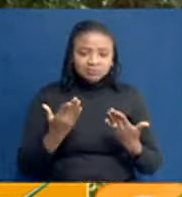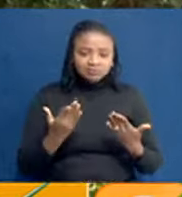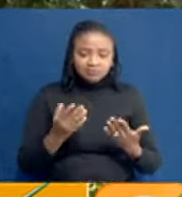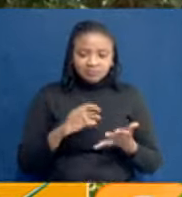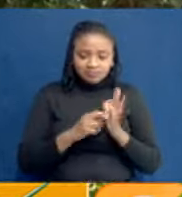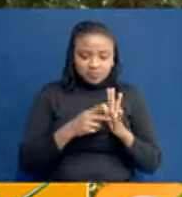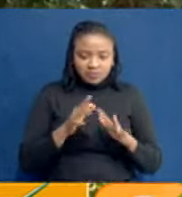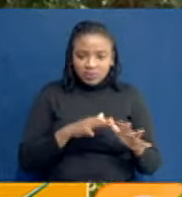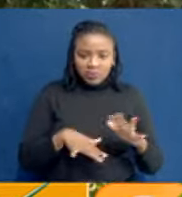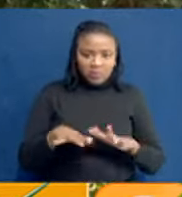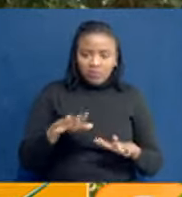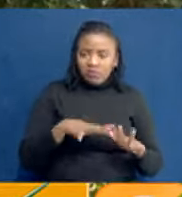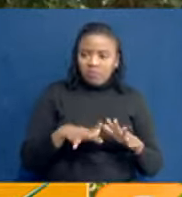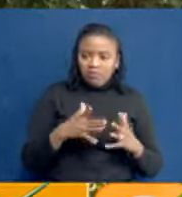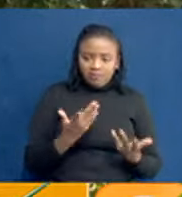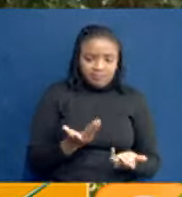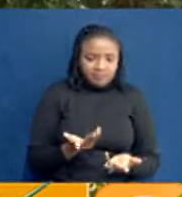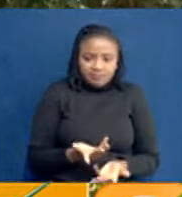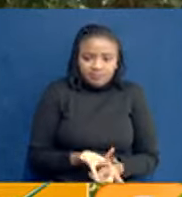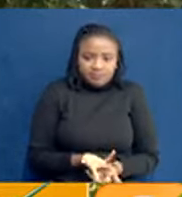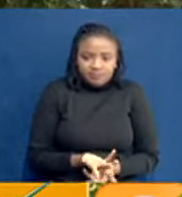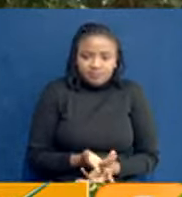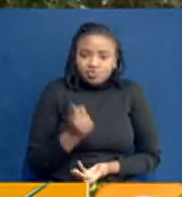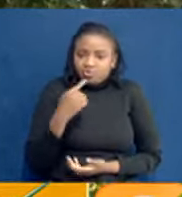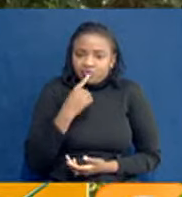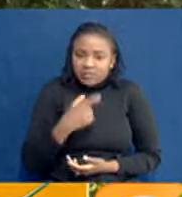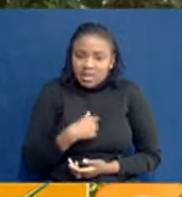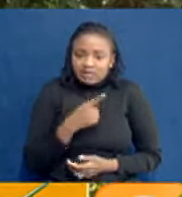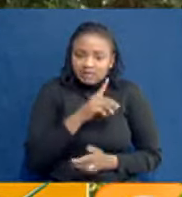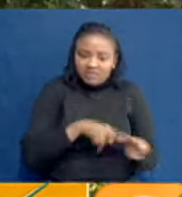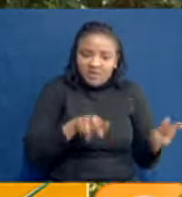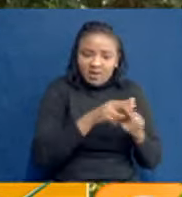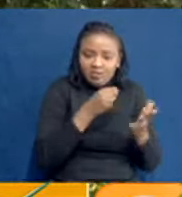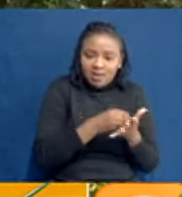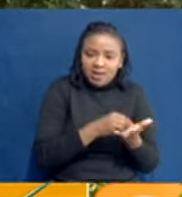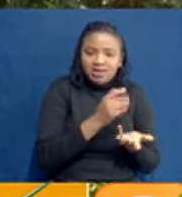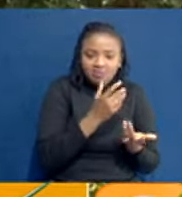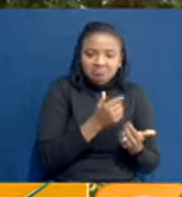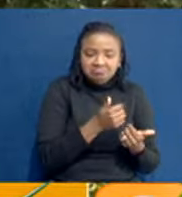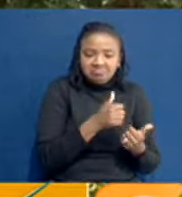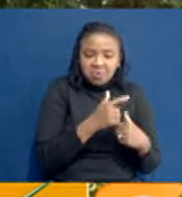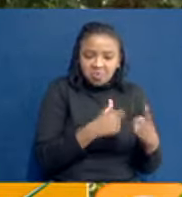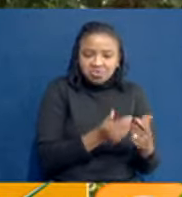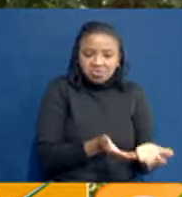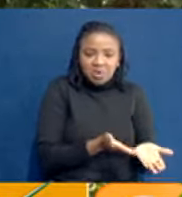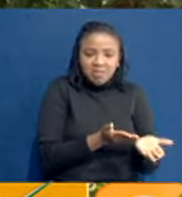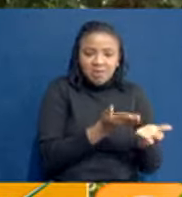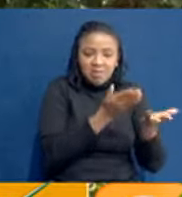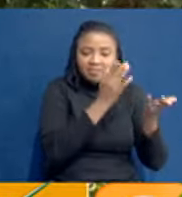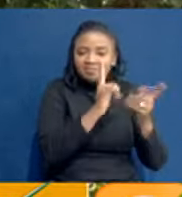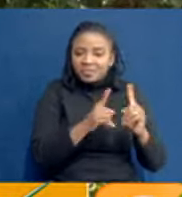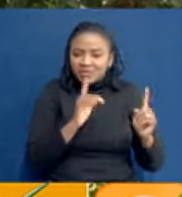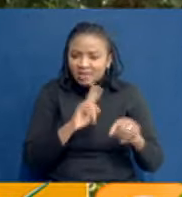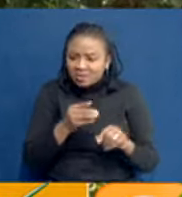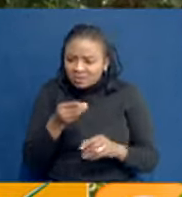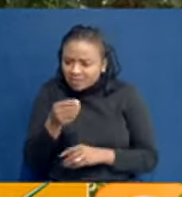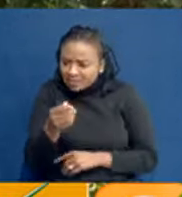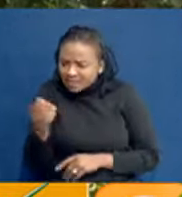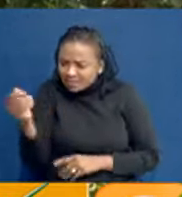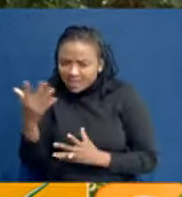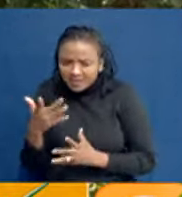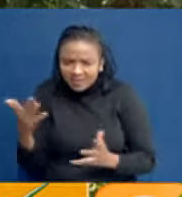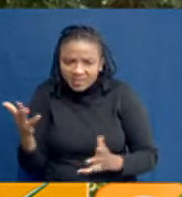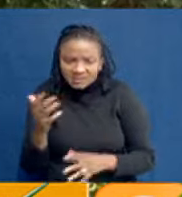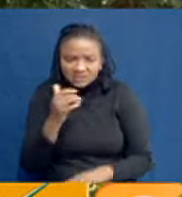is confused sometimes because they are wondering, you say that the inflation rate has gone down, but how comes when we go to buy commodities or we